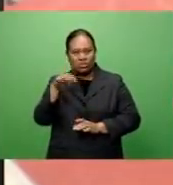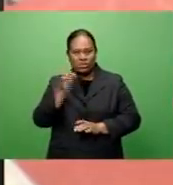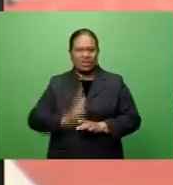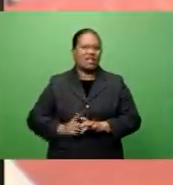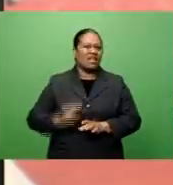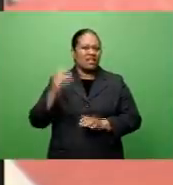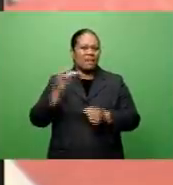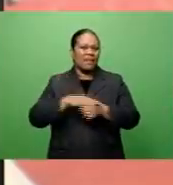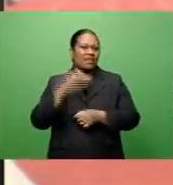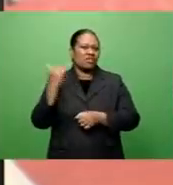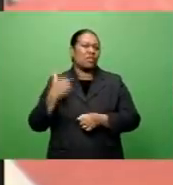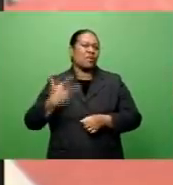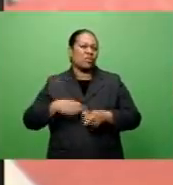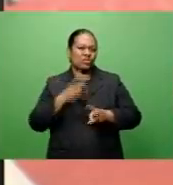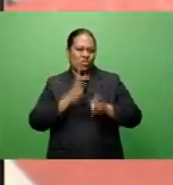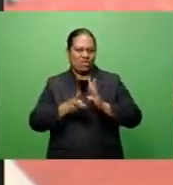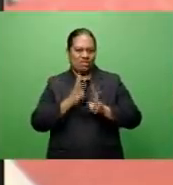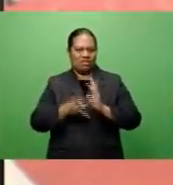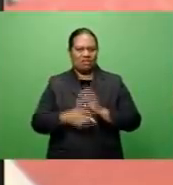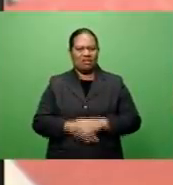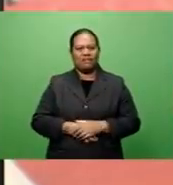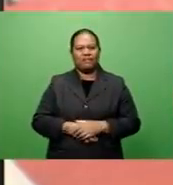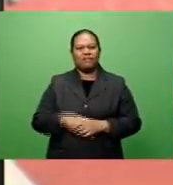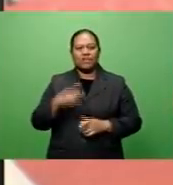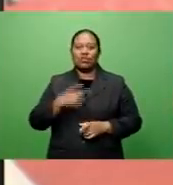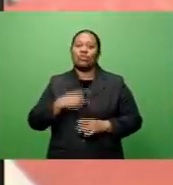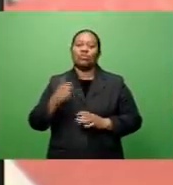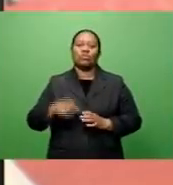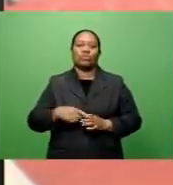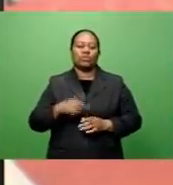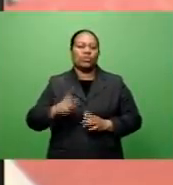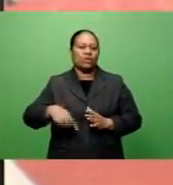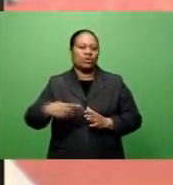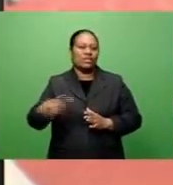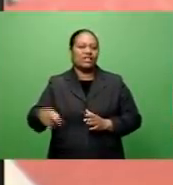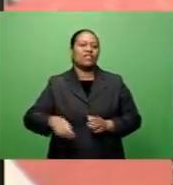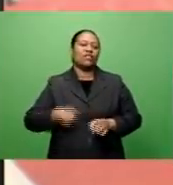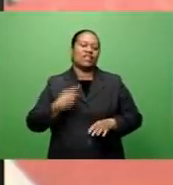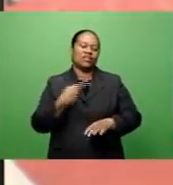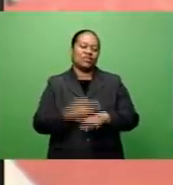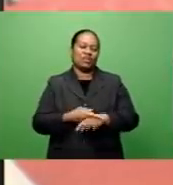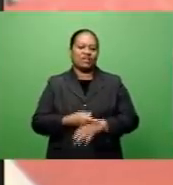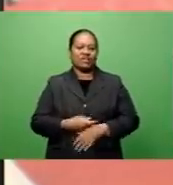afternoon due to unfavorable weather. Competition will conclude at the school grounds next week.